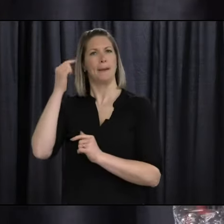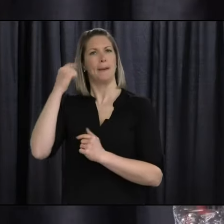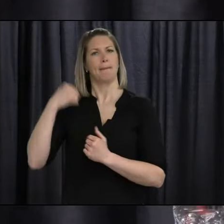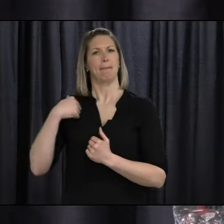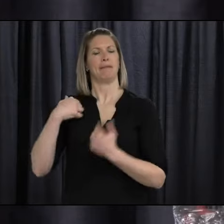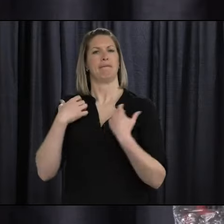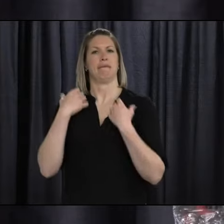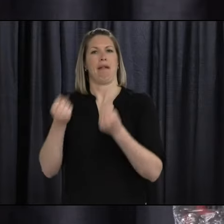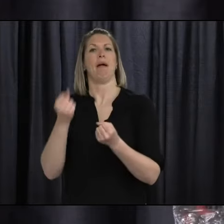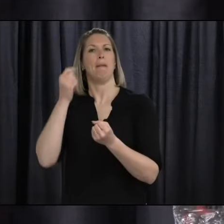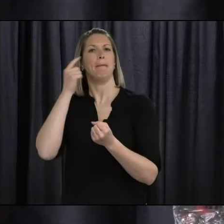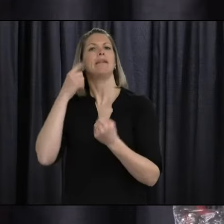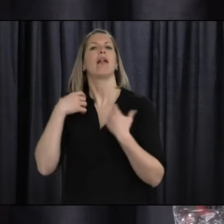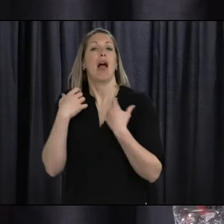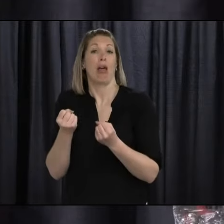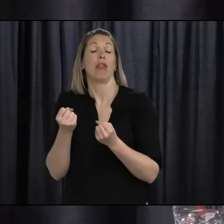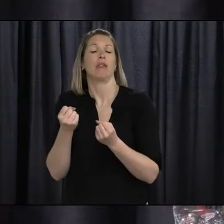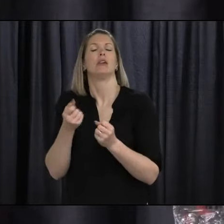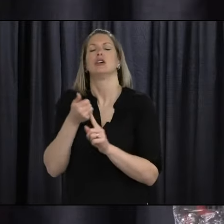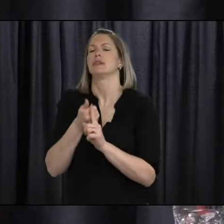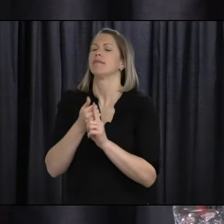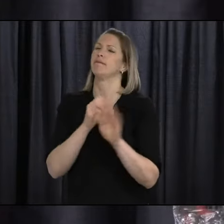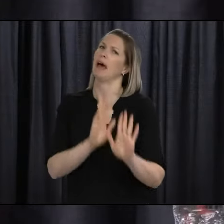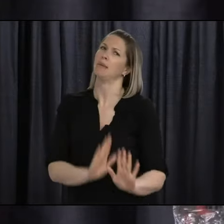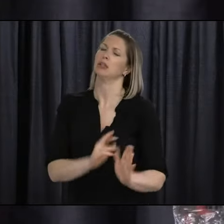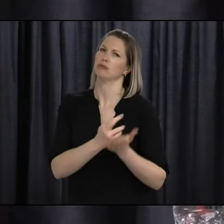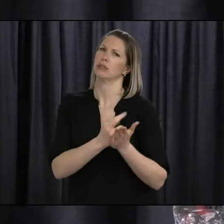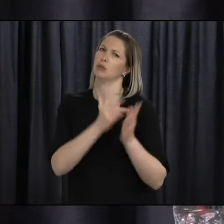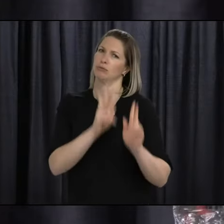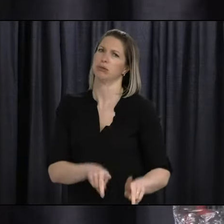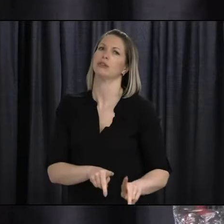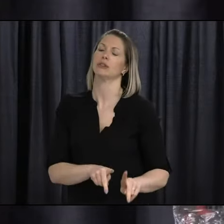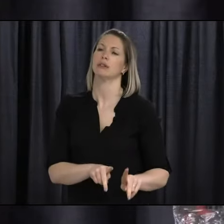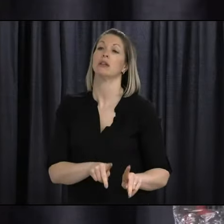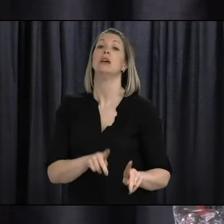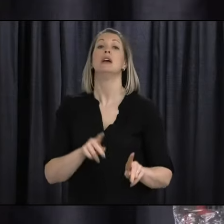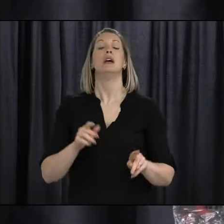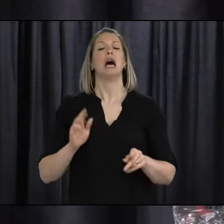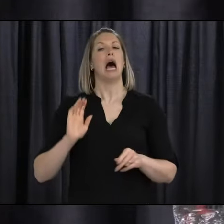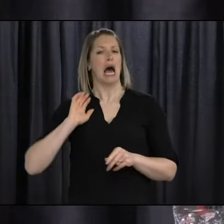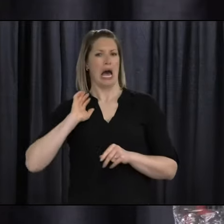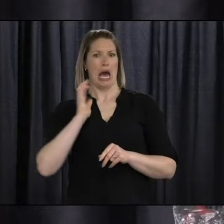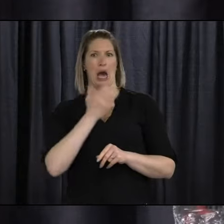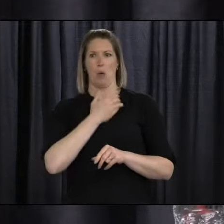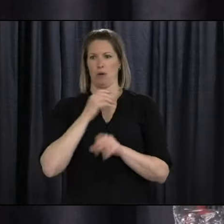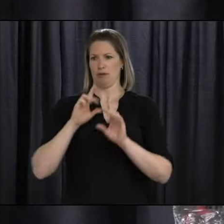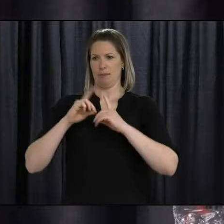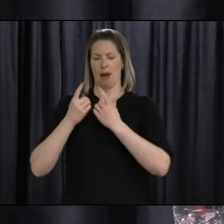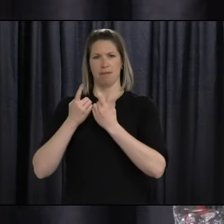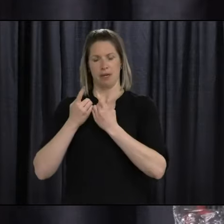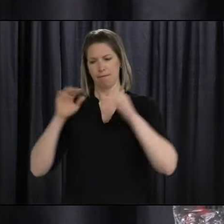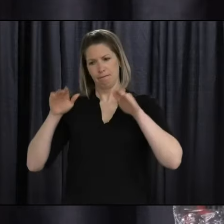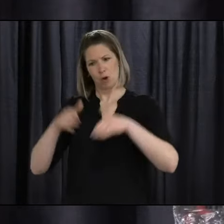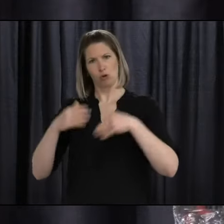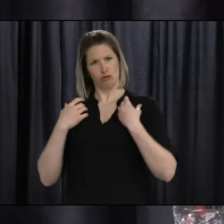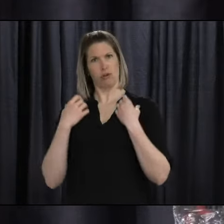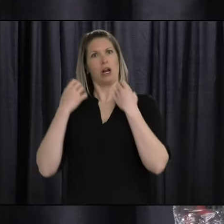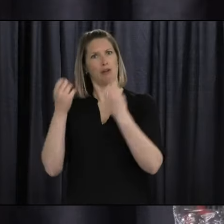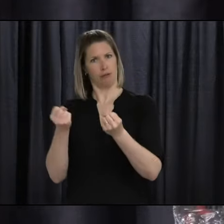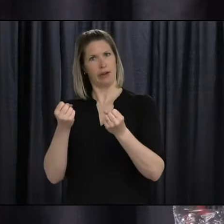Recovery was released. The underlying premise of all our work around Towards Recovery has been the idea that there can be no